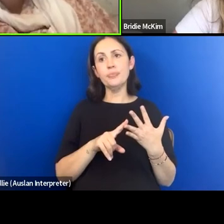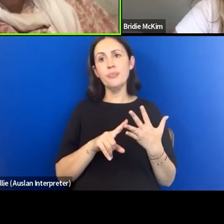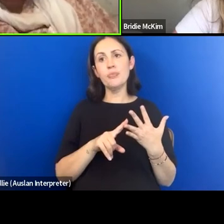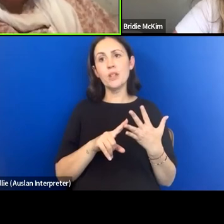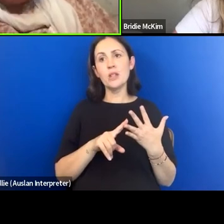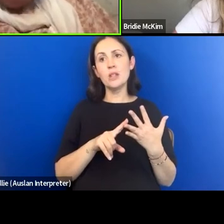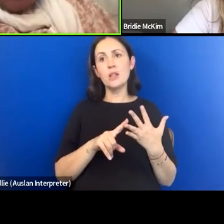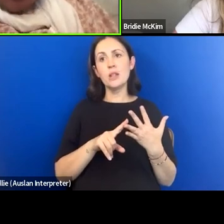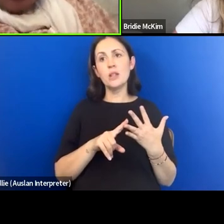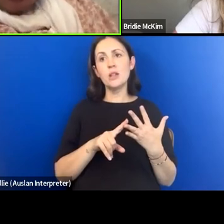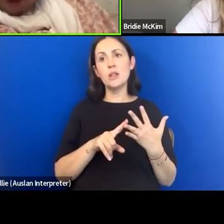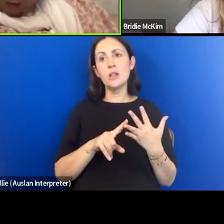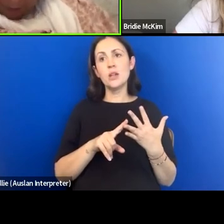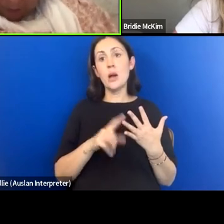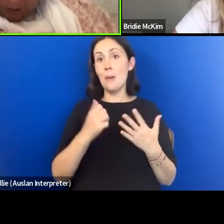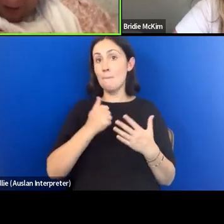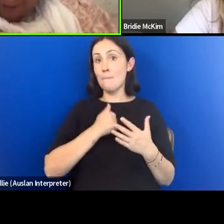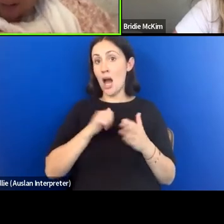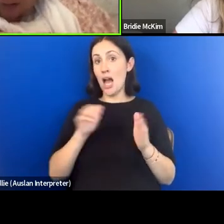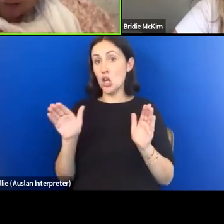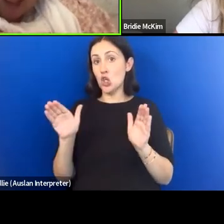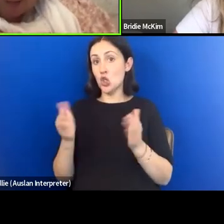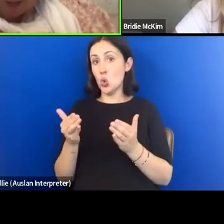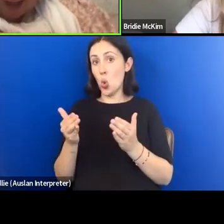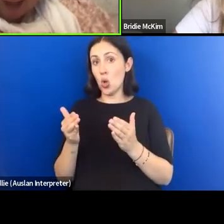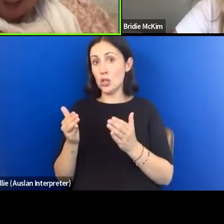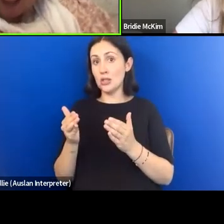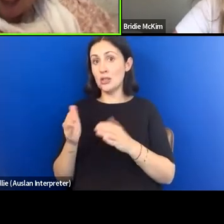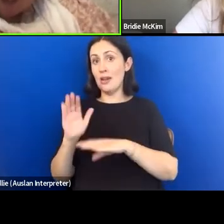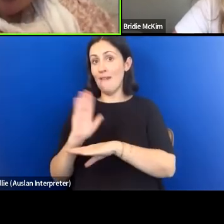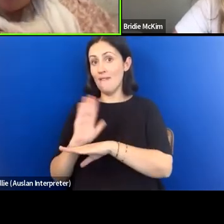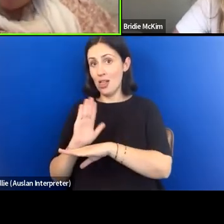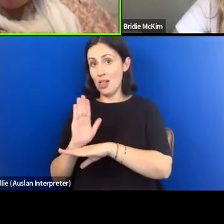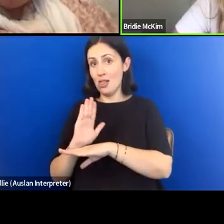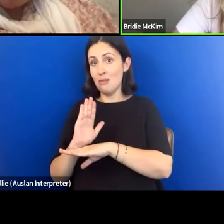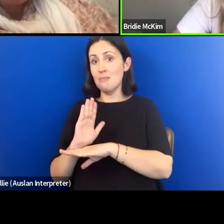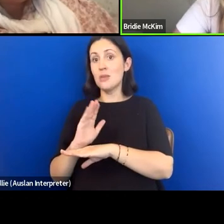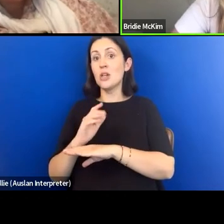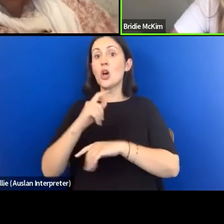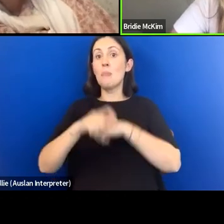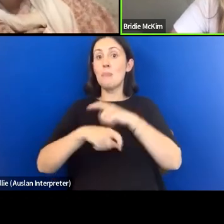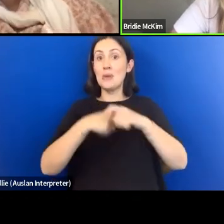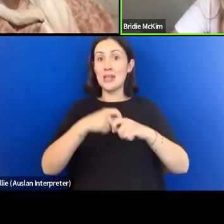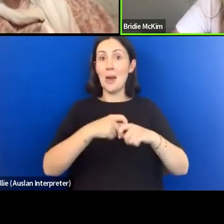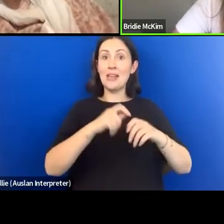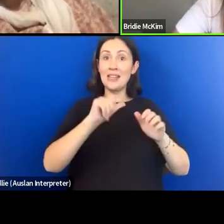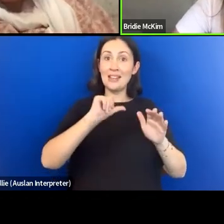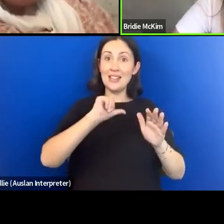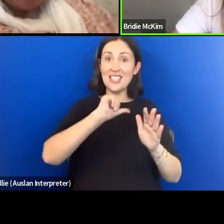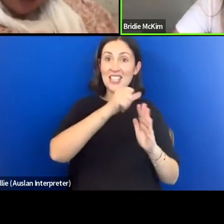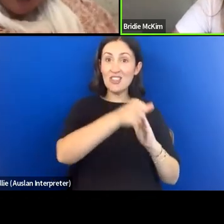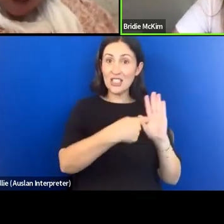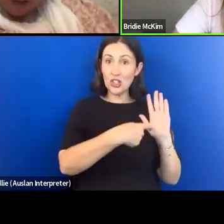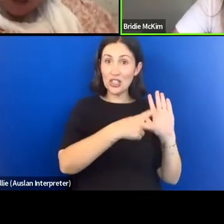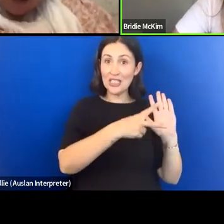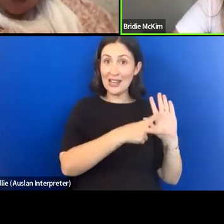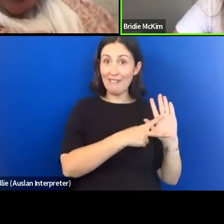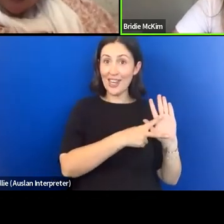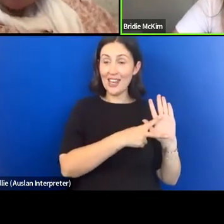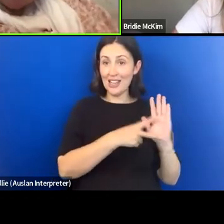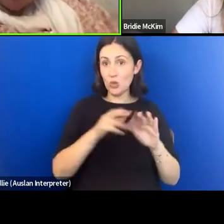adapting my short film Groundhog Night into a TV series, which is fun. And that's kind